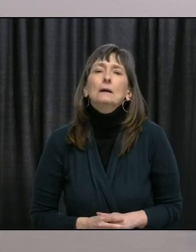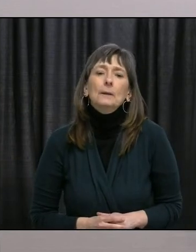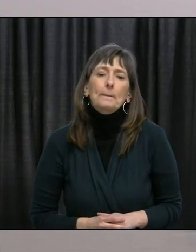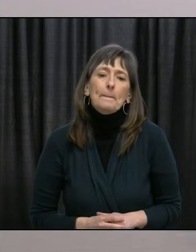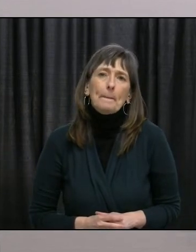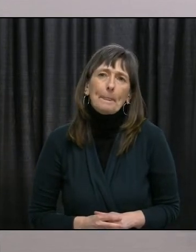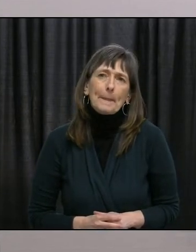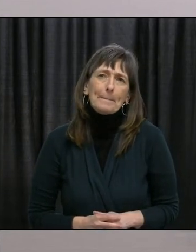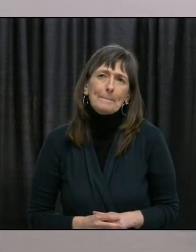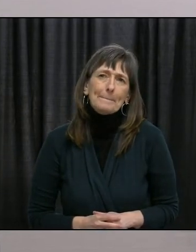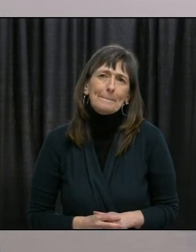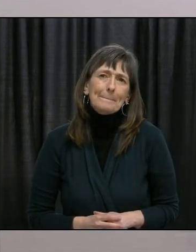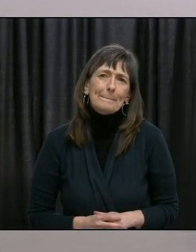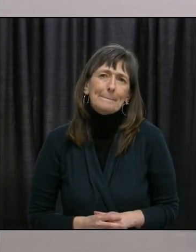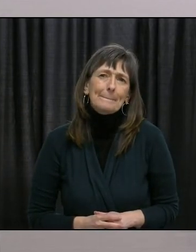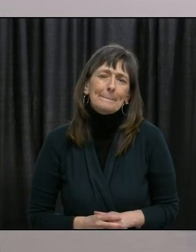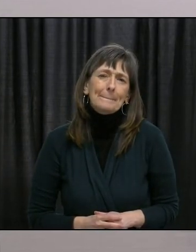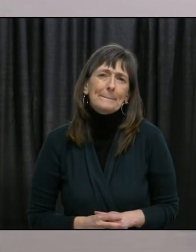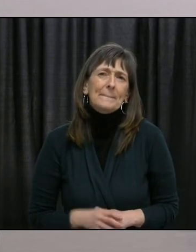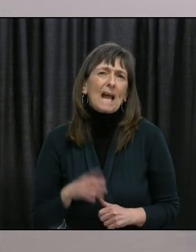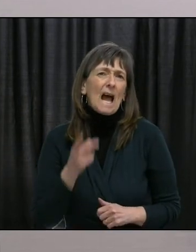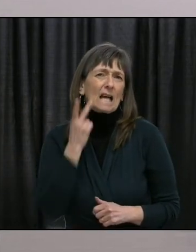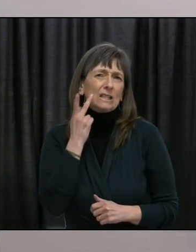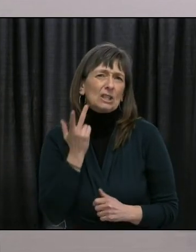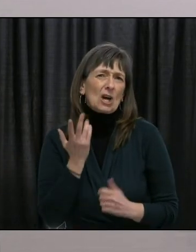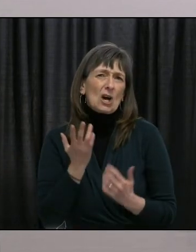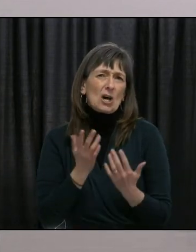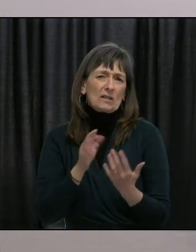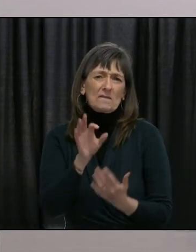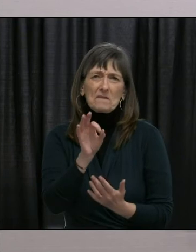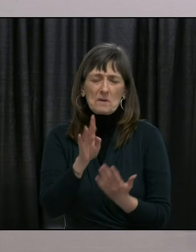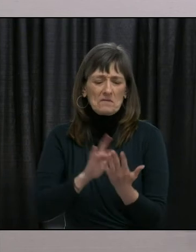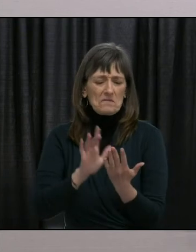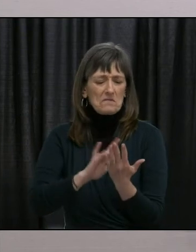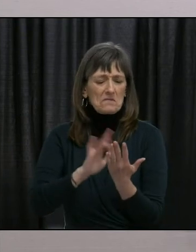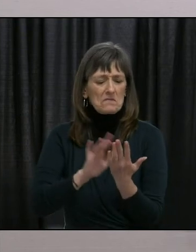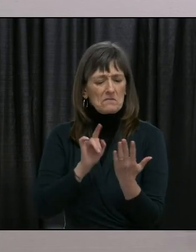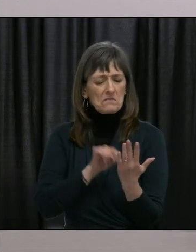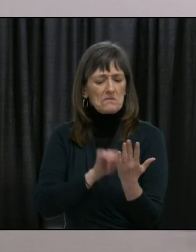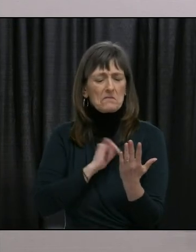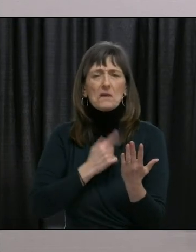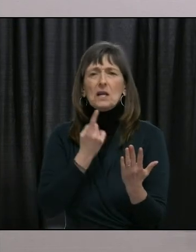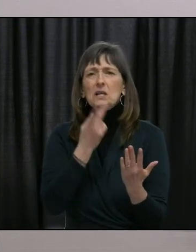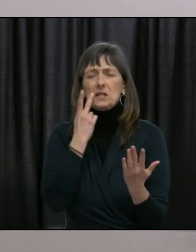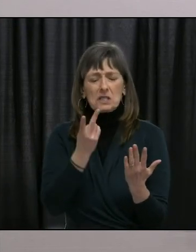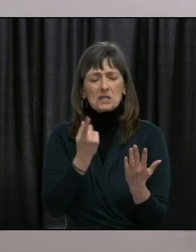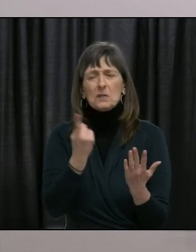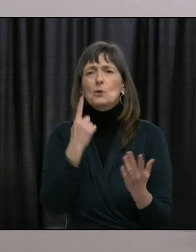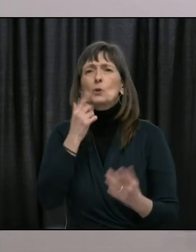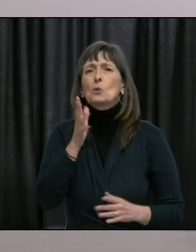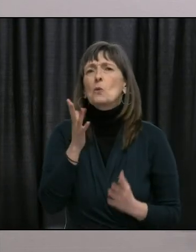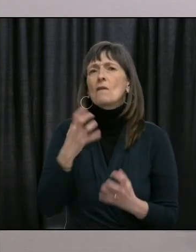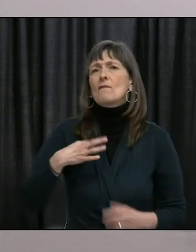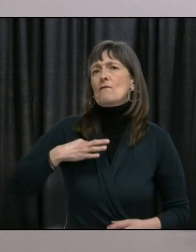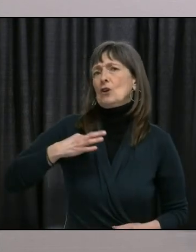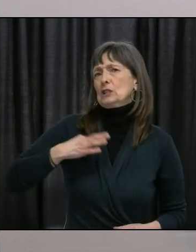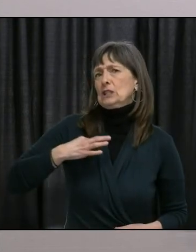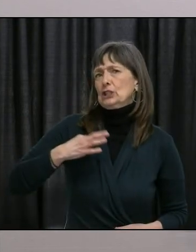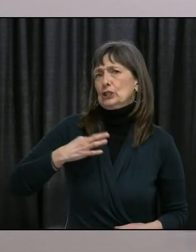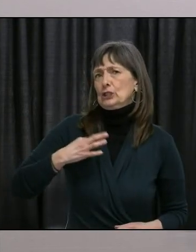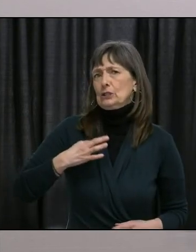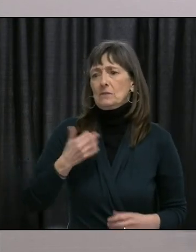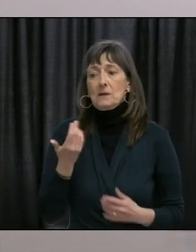I came across someone who wants to volunteer to help with any kind of non-medical things involved with contact tracing